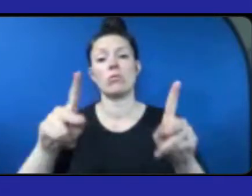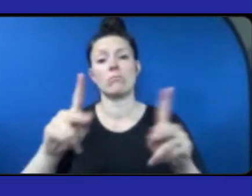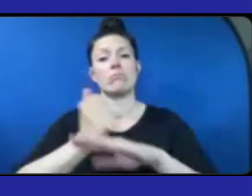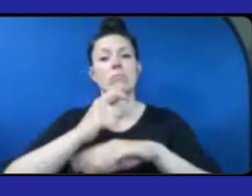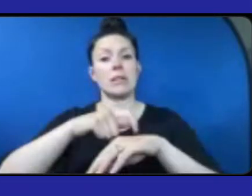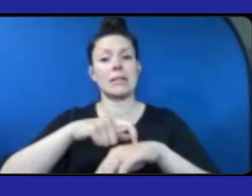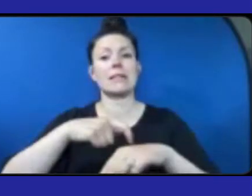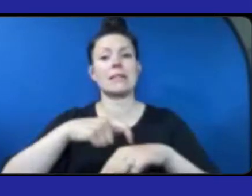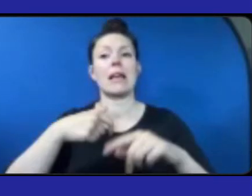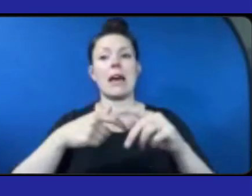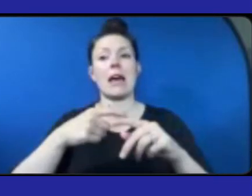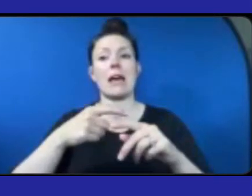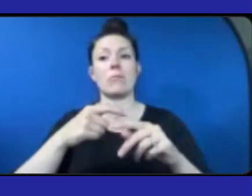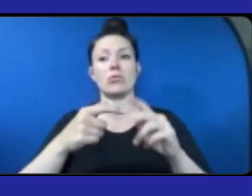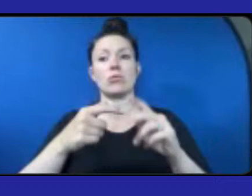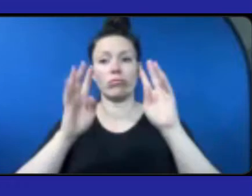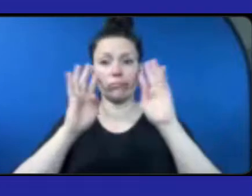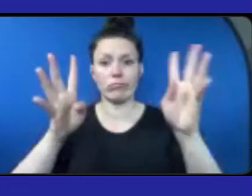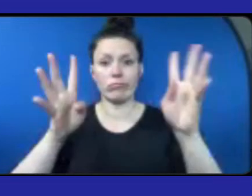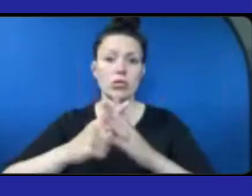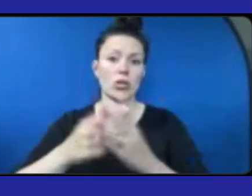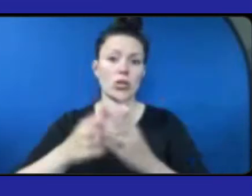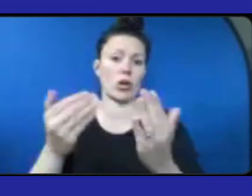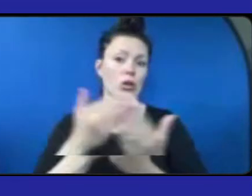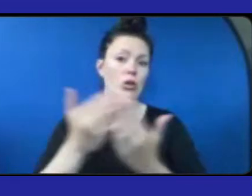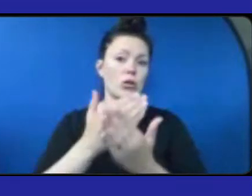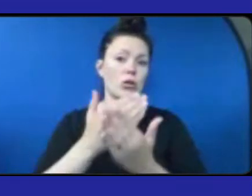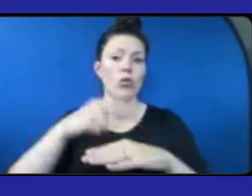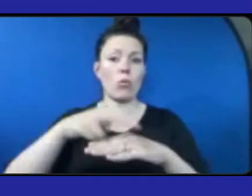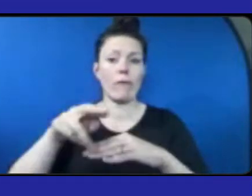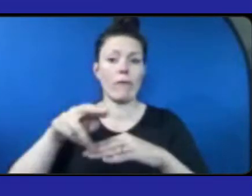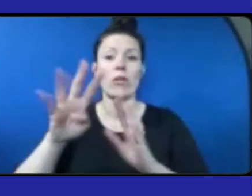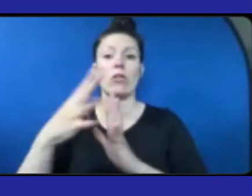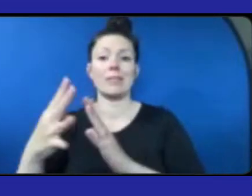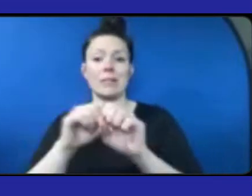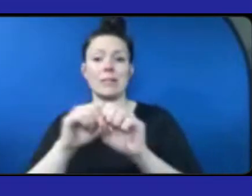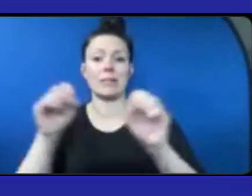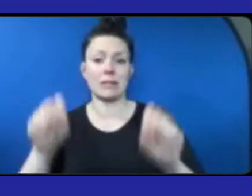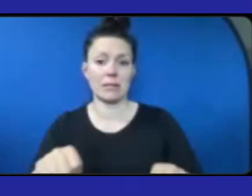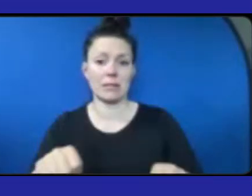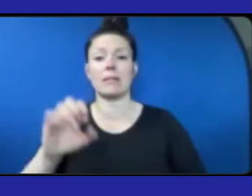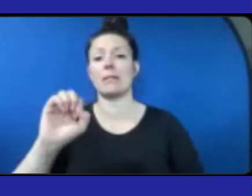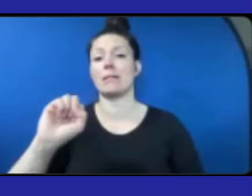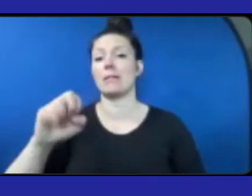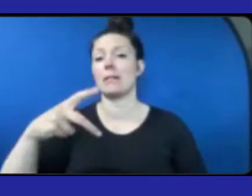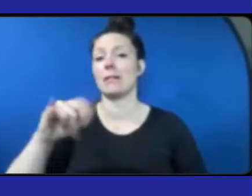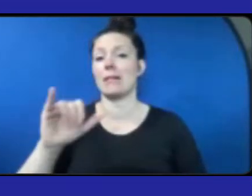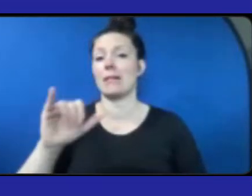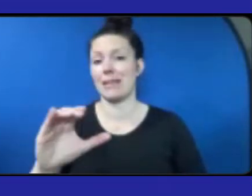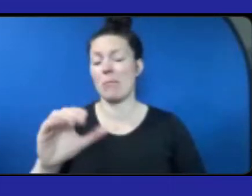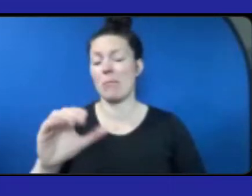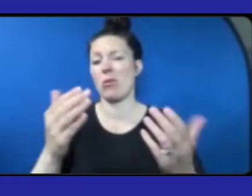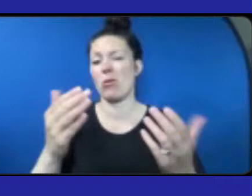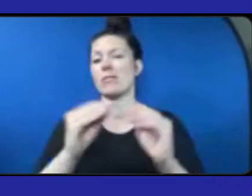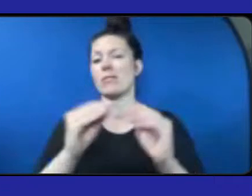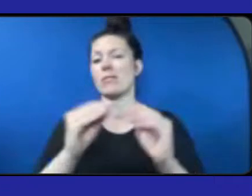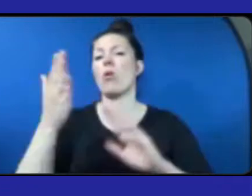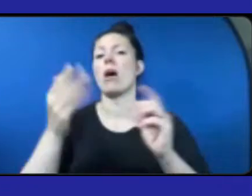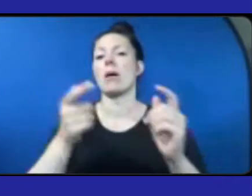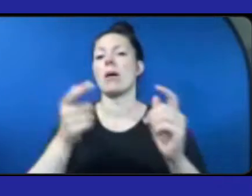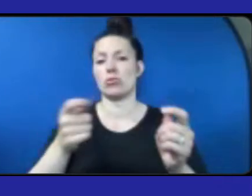new referral and appointment scheduling system in our EMR, Epic, which will give us more operational control of this